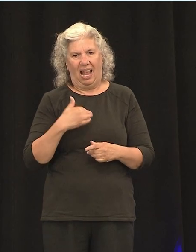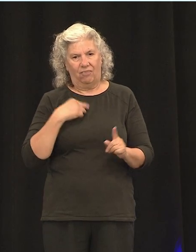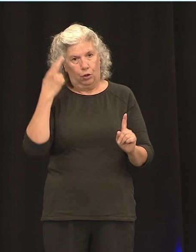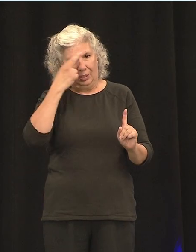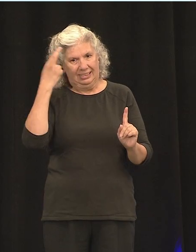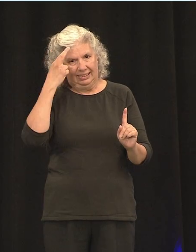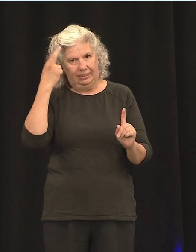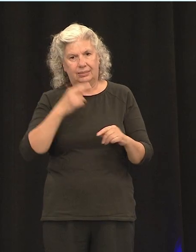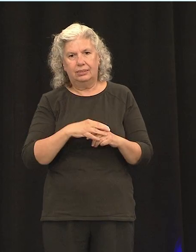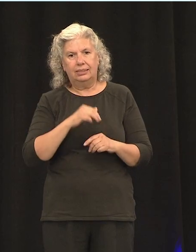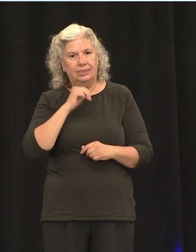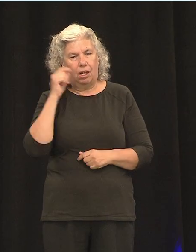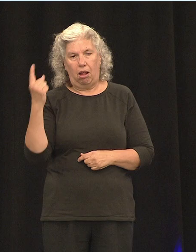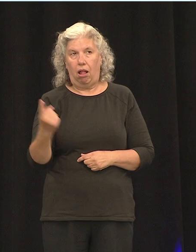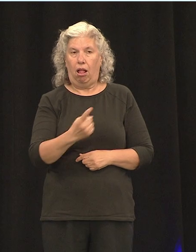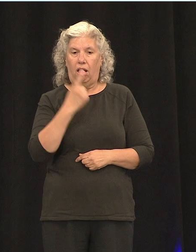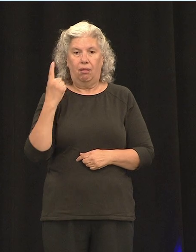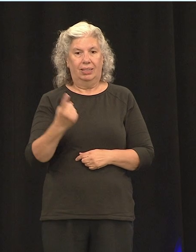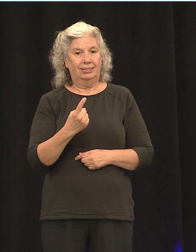so rare,